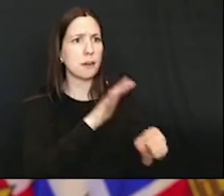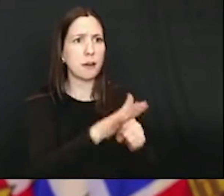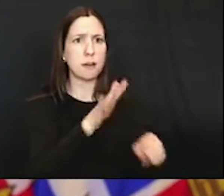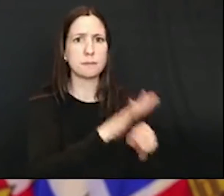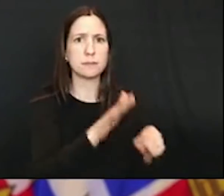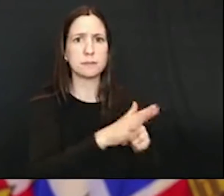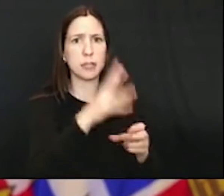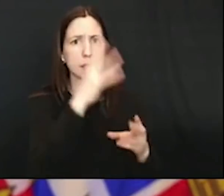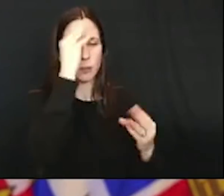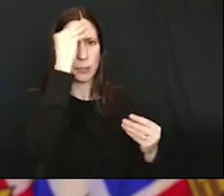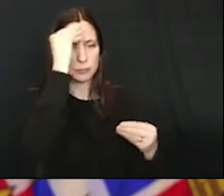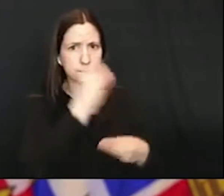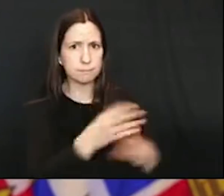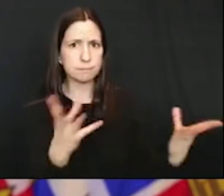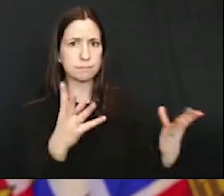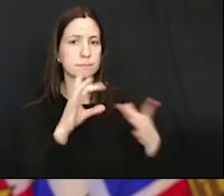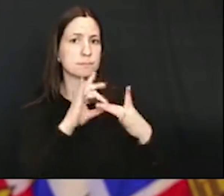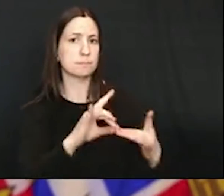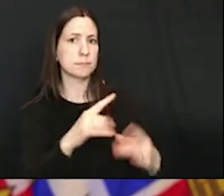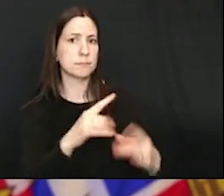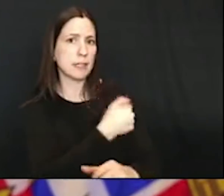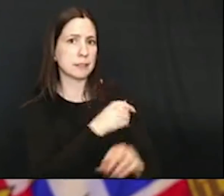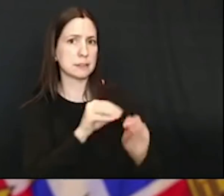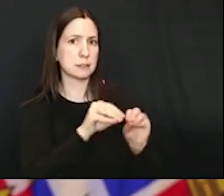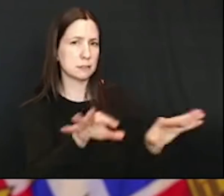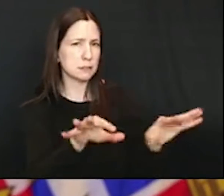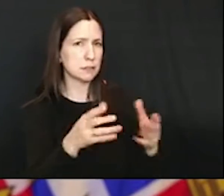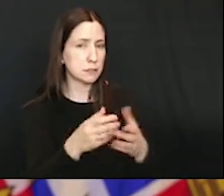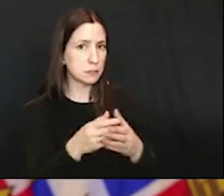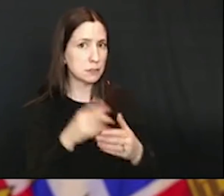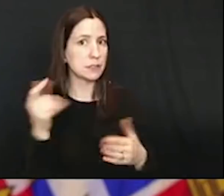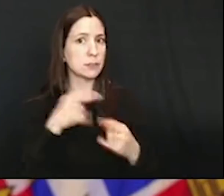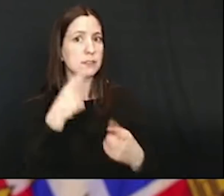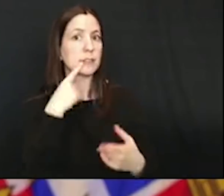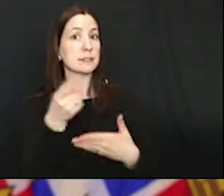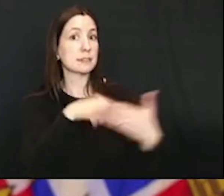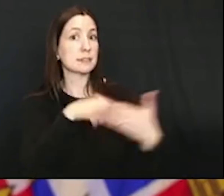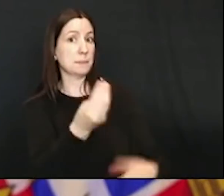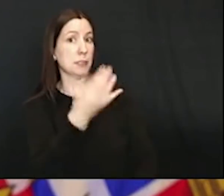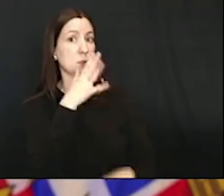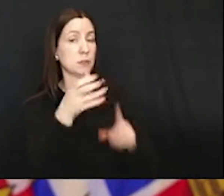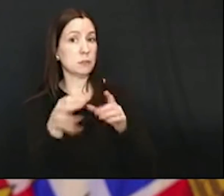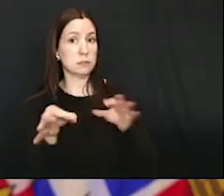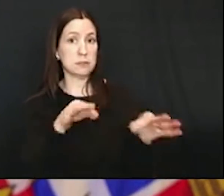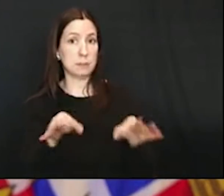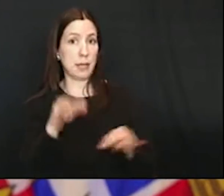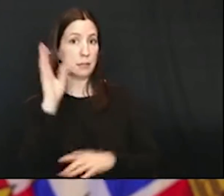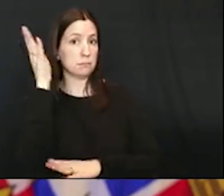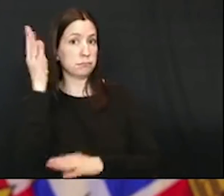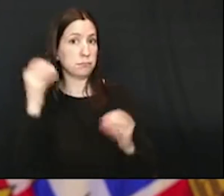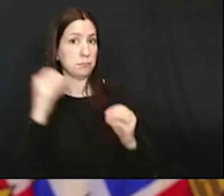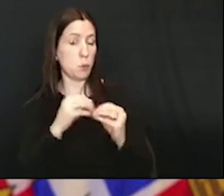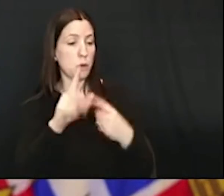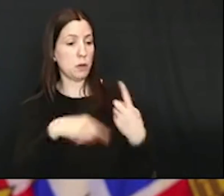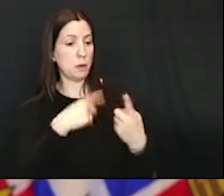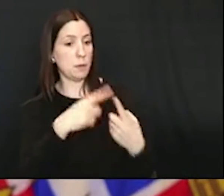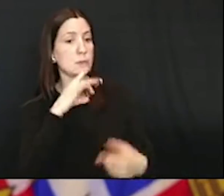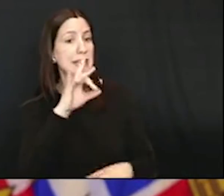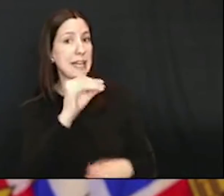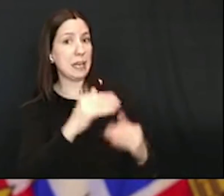of public information on the vaccine rollout. You said now there will be a press conference next Monday to at least unveil what will happen with